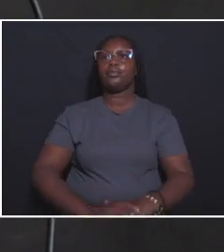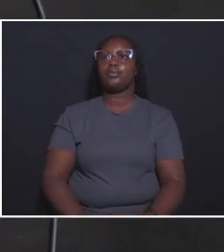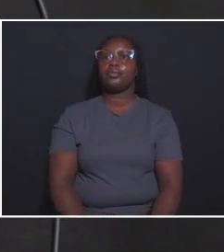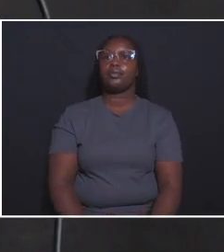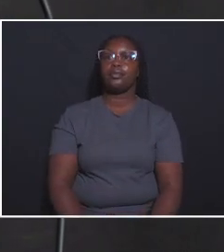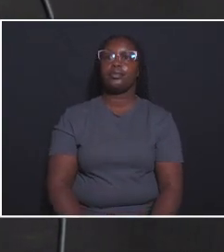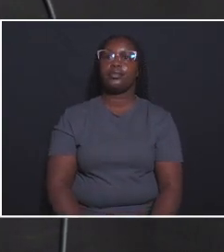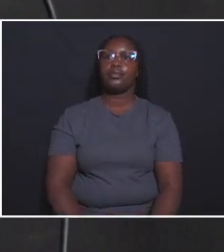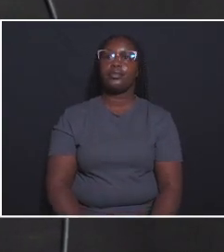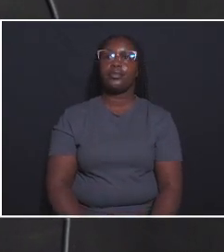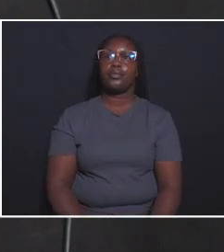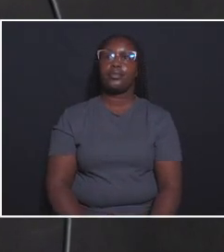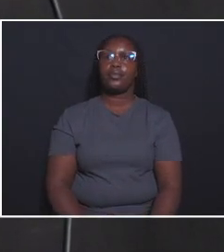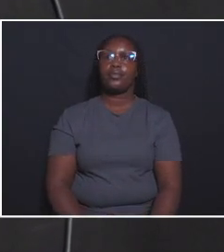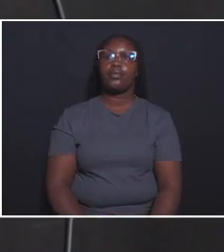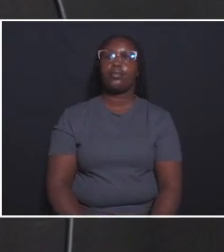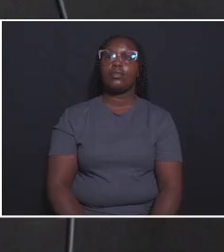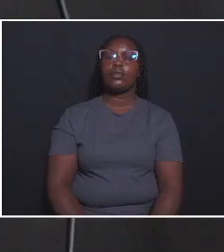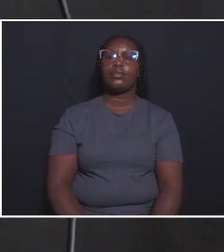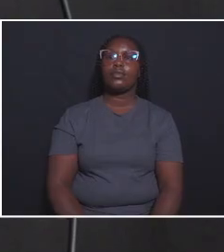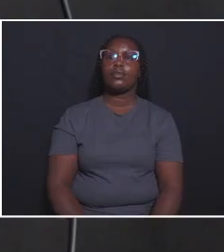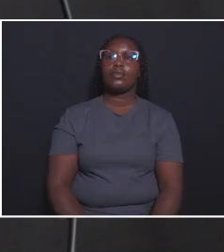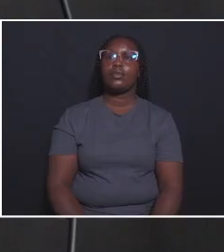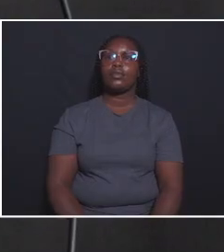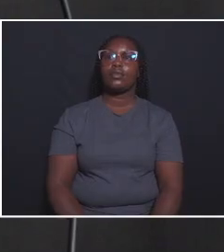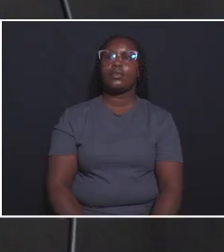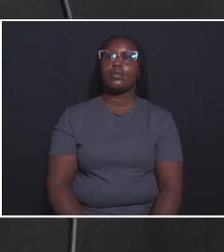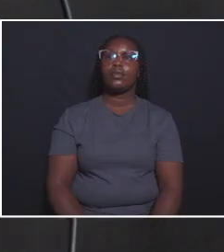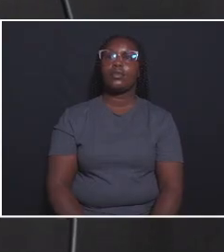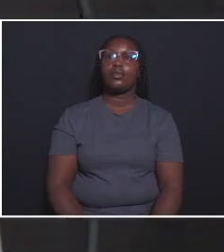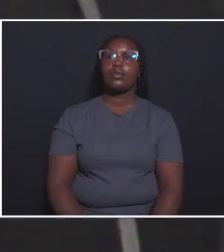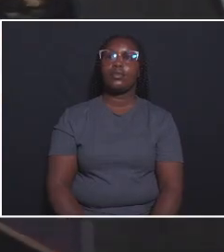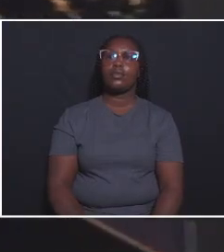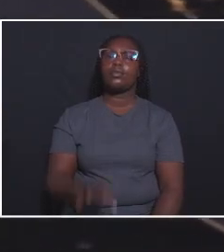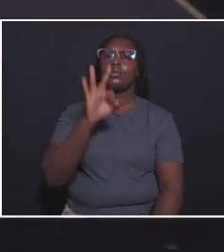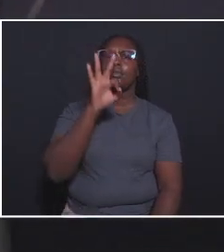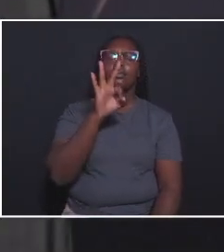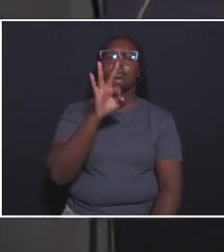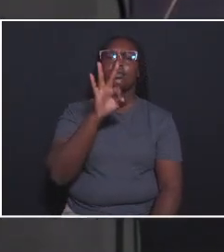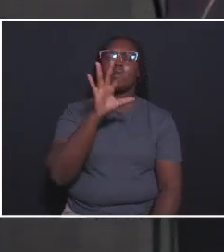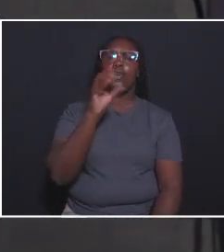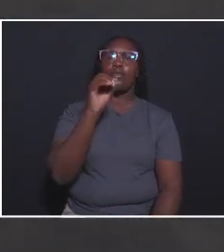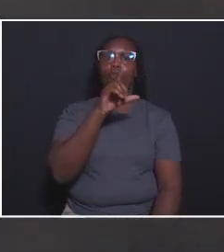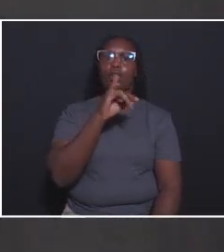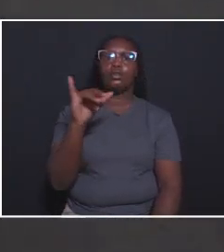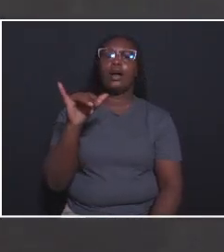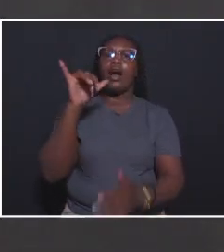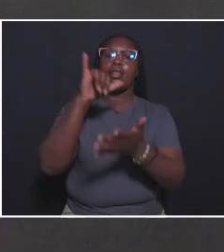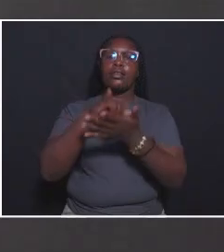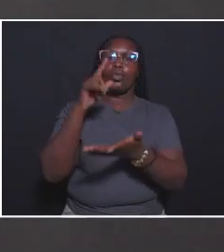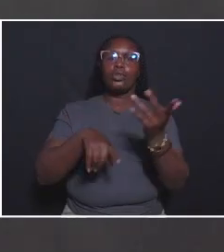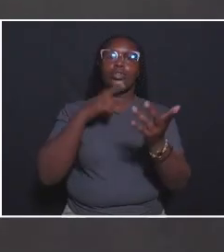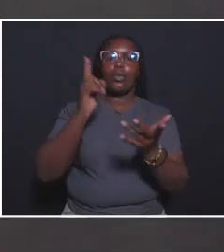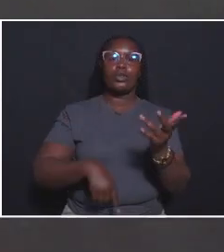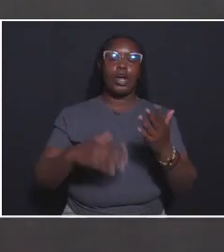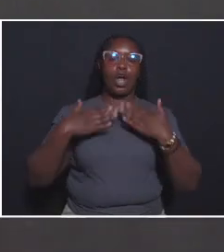is what we call Foley. Foley is what we call human interaction